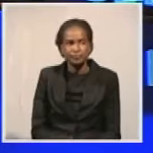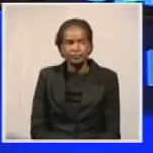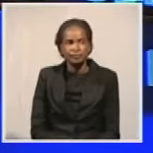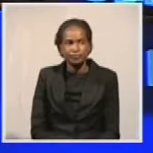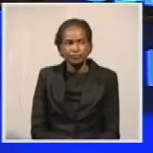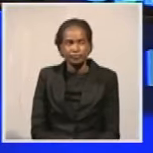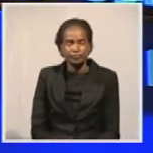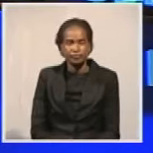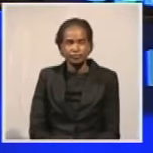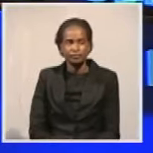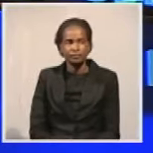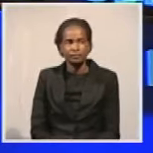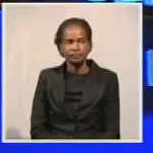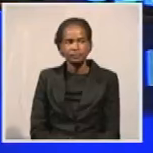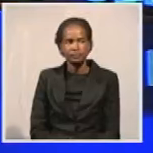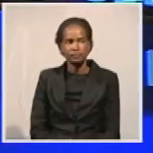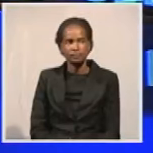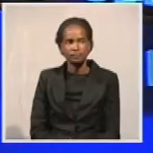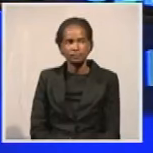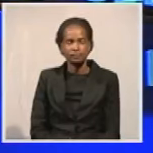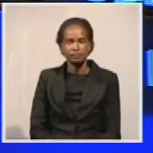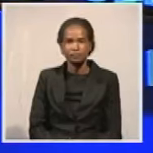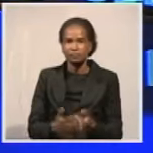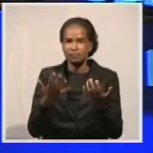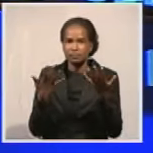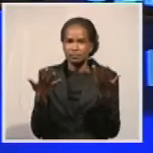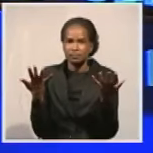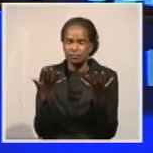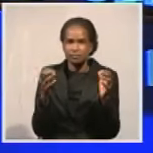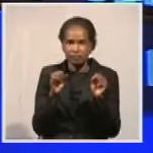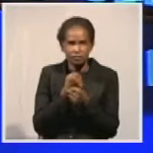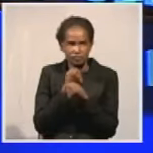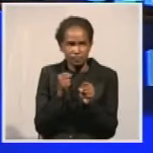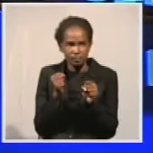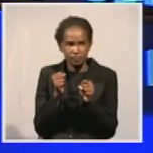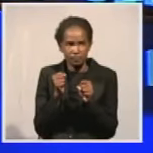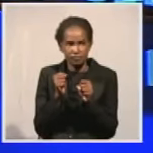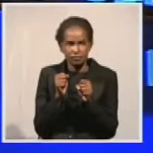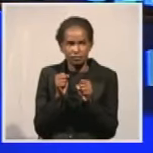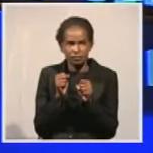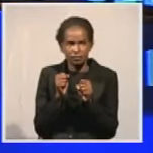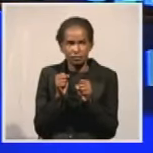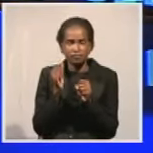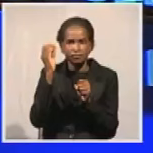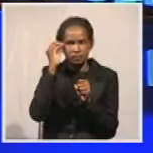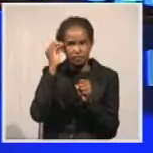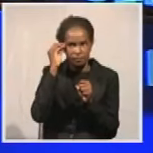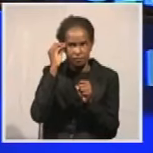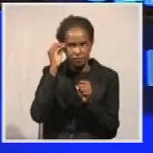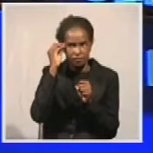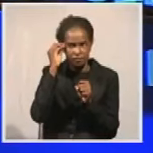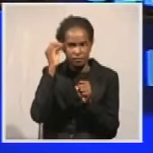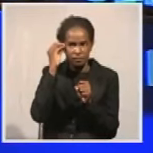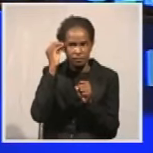we could not find a way through, we knew where to go